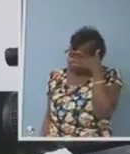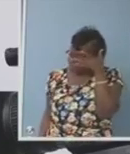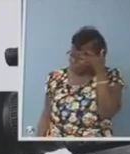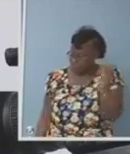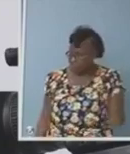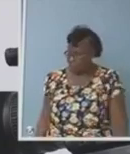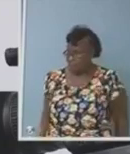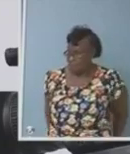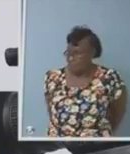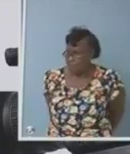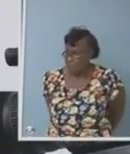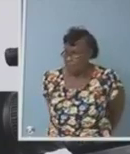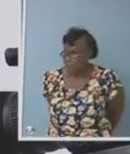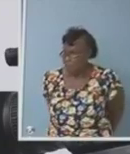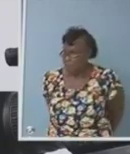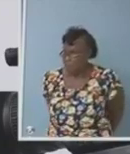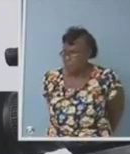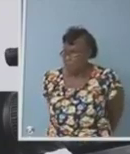All right.